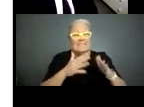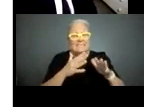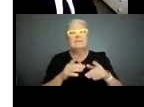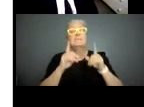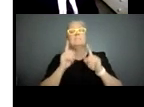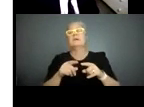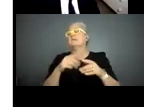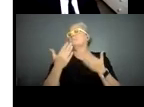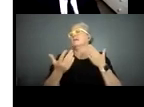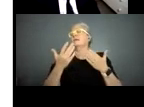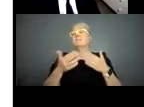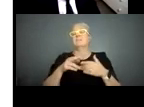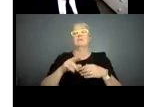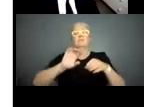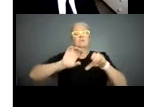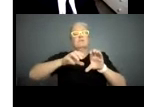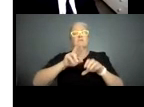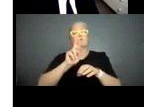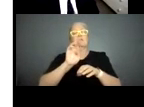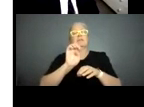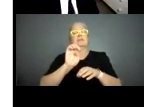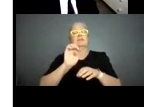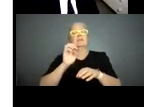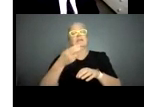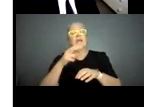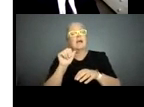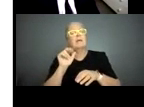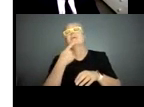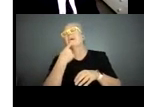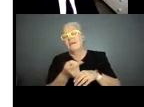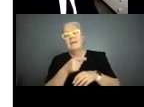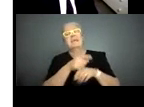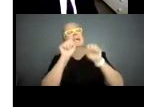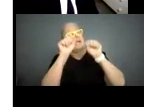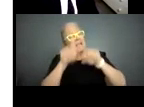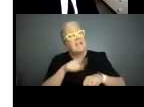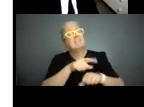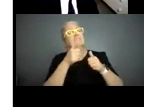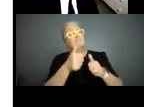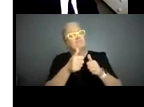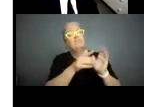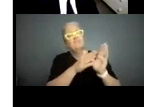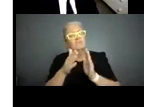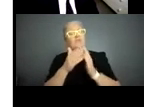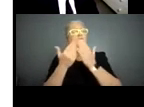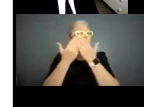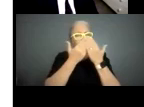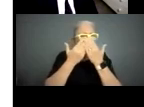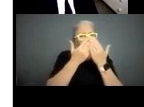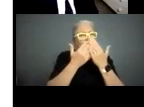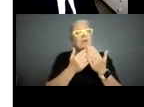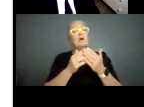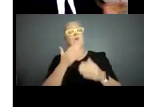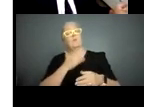rehabilitation, convince the parents that he can do well in school, prepare the school for him to go there, and support him in getting to the